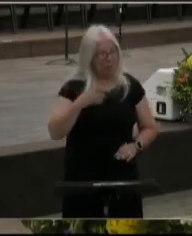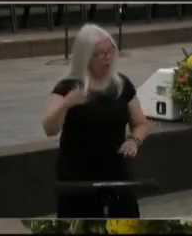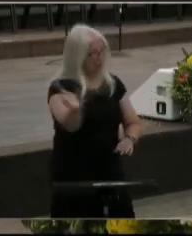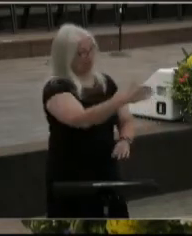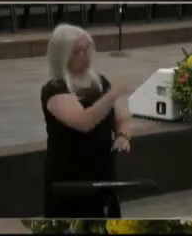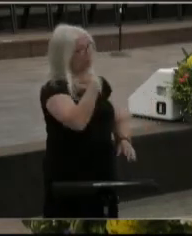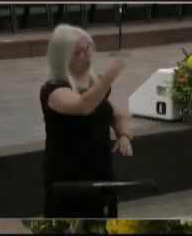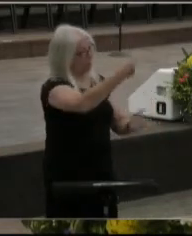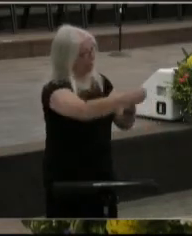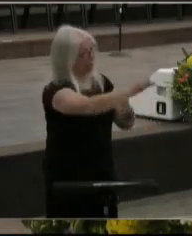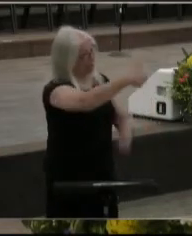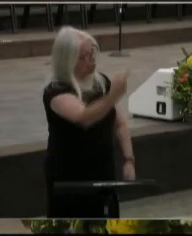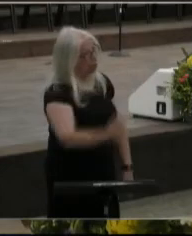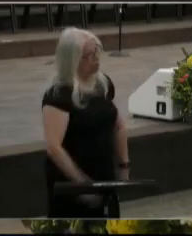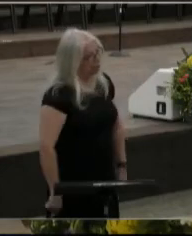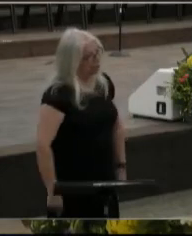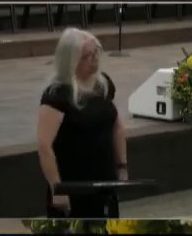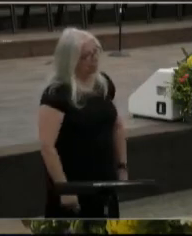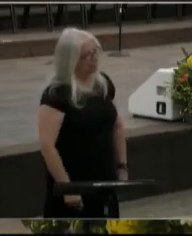him and say, go buy another one.